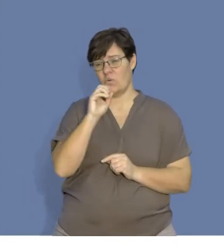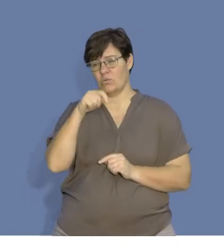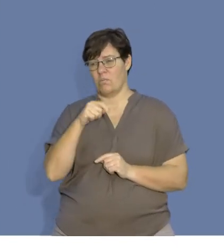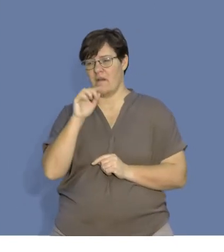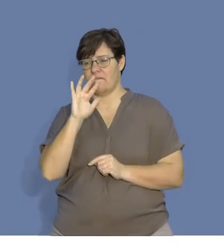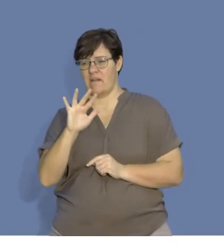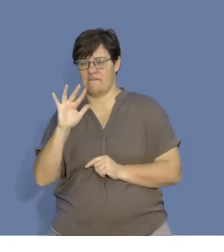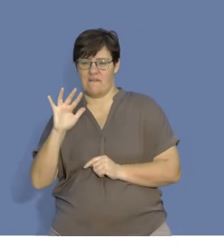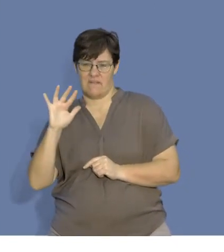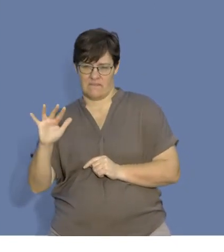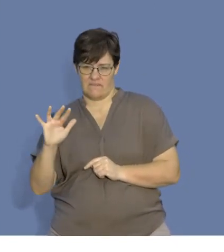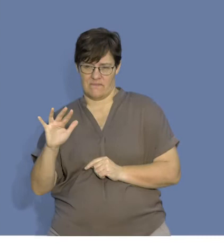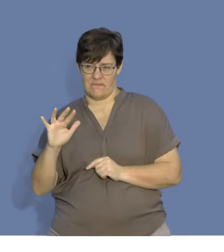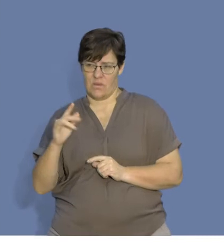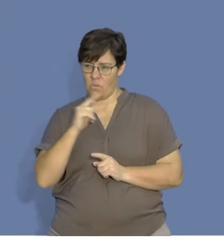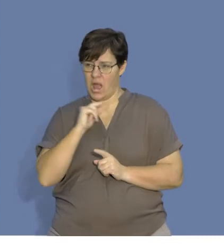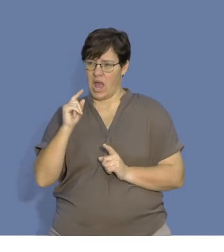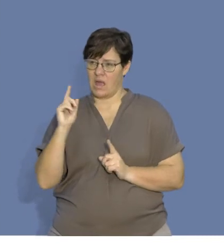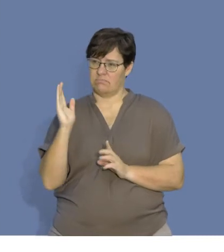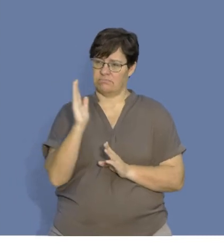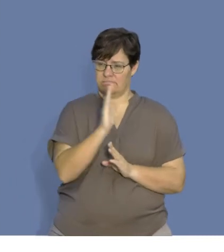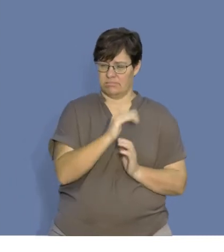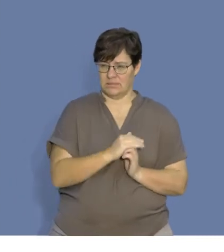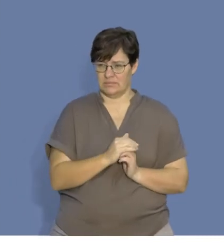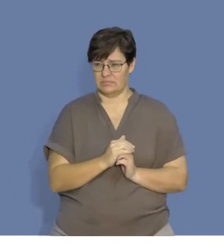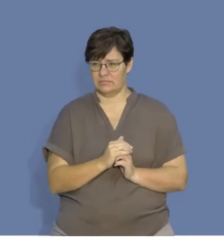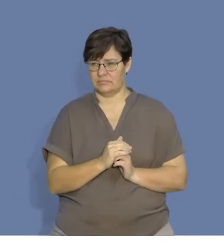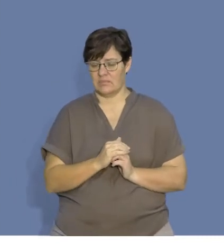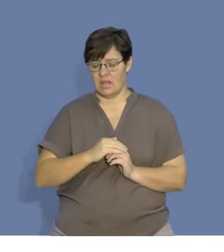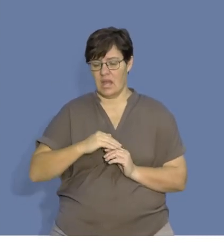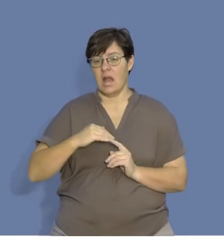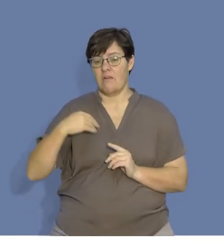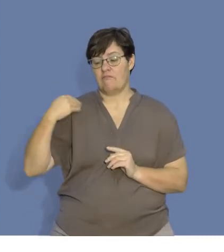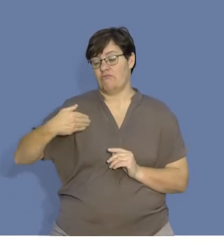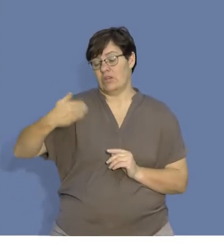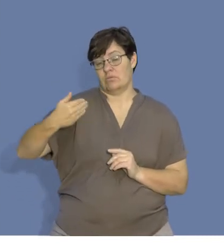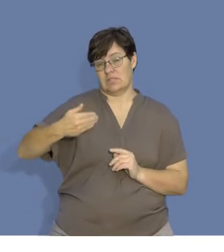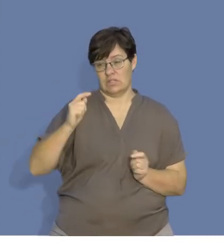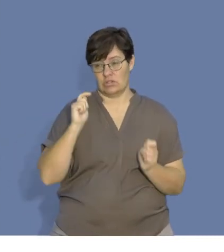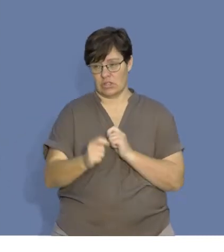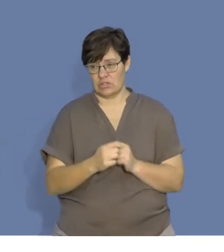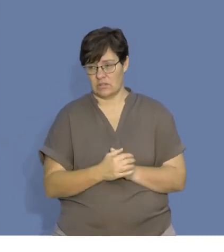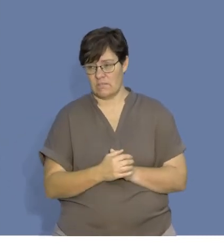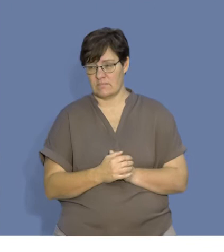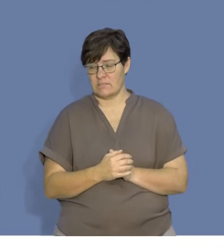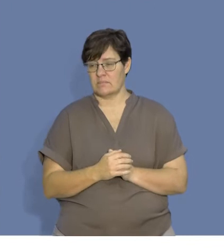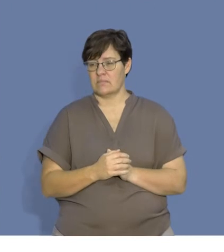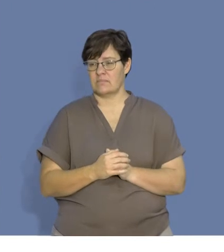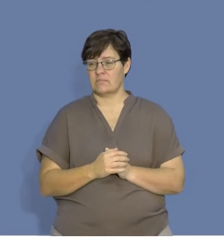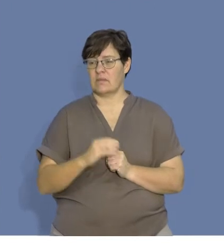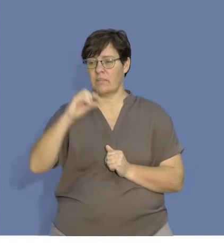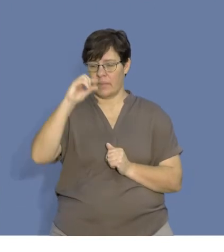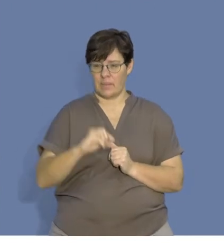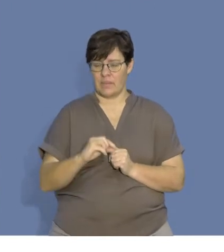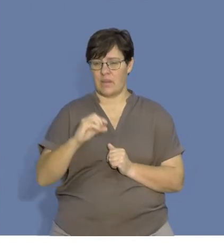the current gets smaller. If I change the frequency, current's also going to get smaller. But I'm still